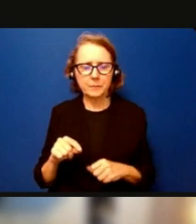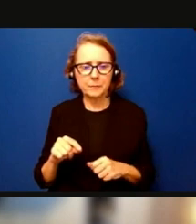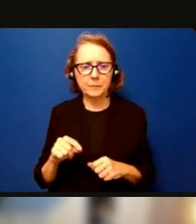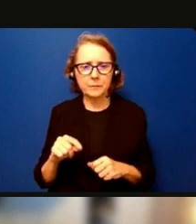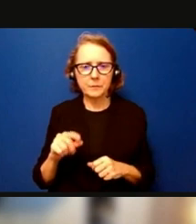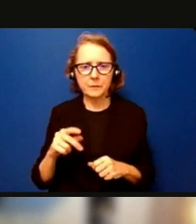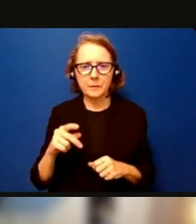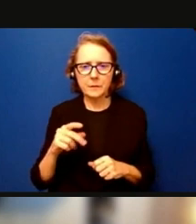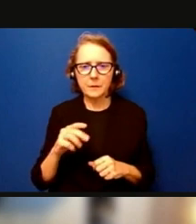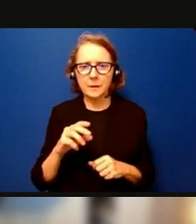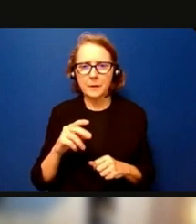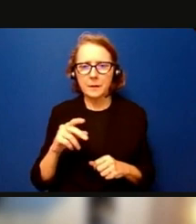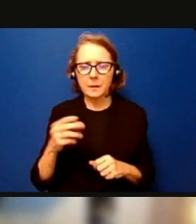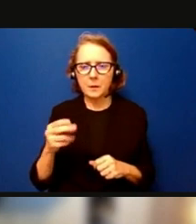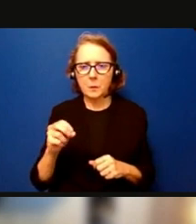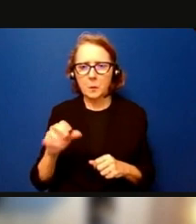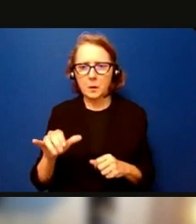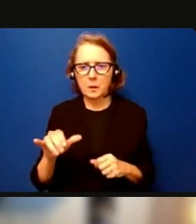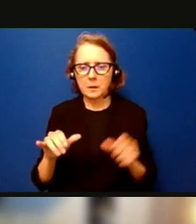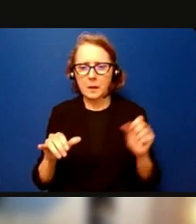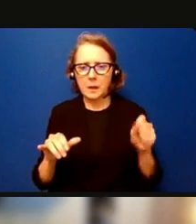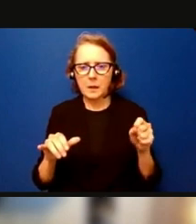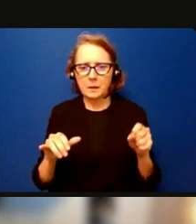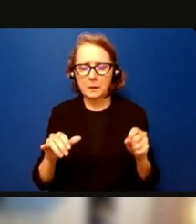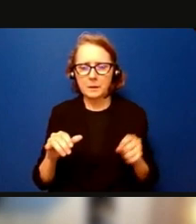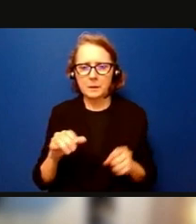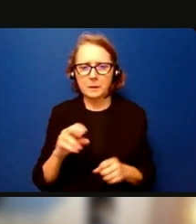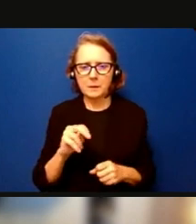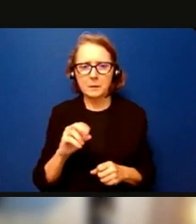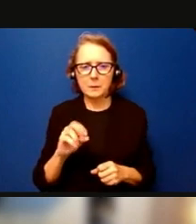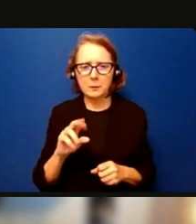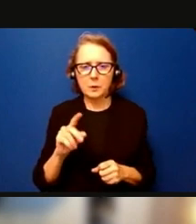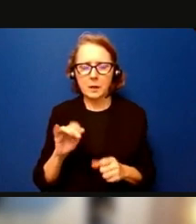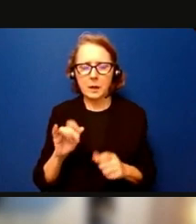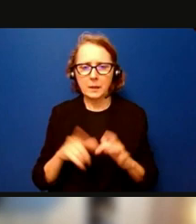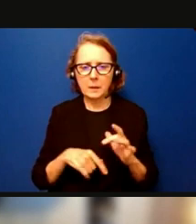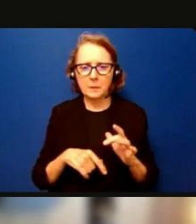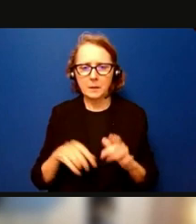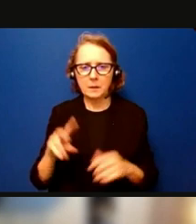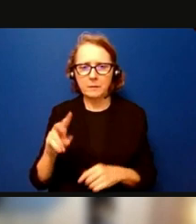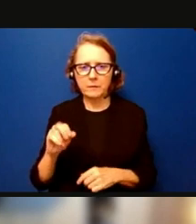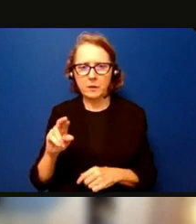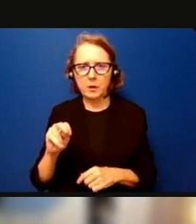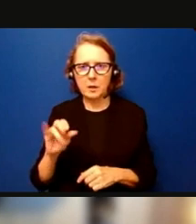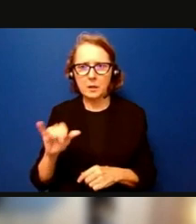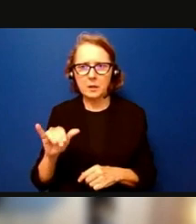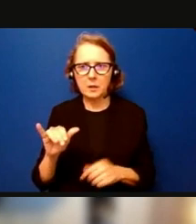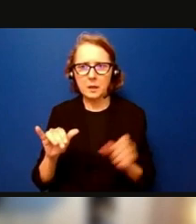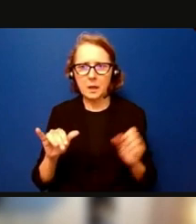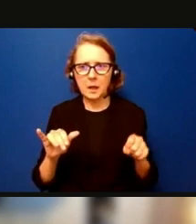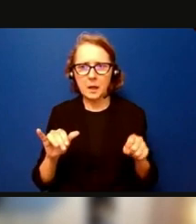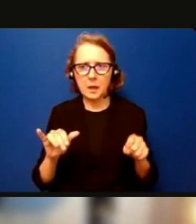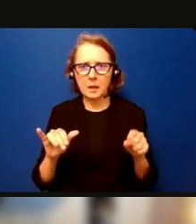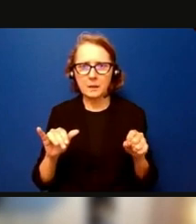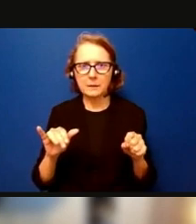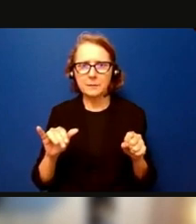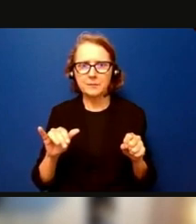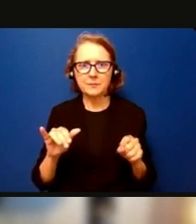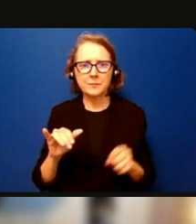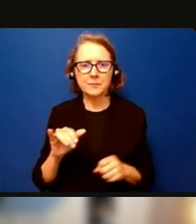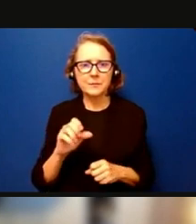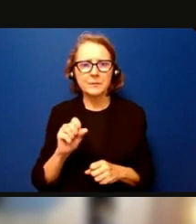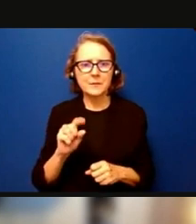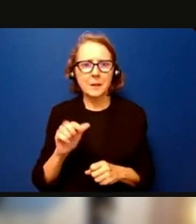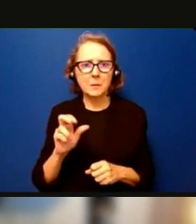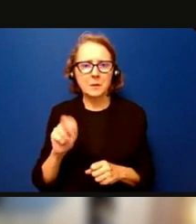Mayor Pro Tem Hoy. Aye. Councilor Nordyke absent. Councilor Varney. Aye. Councilor